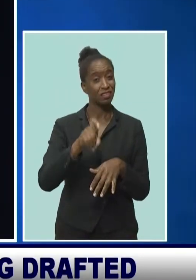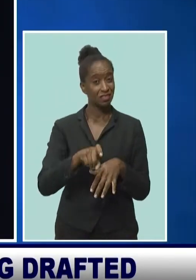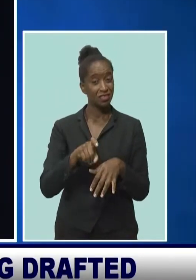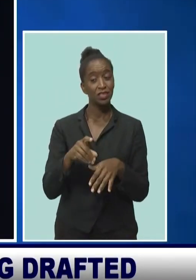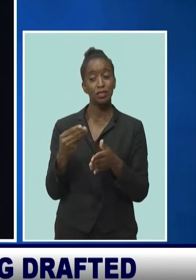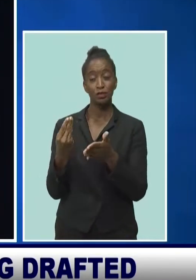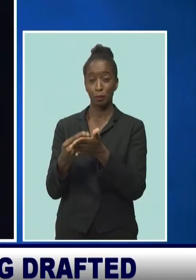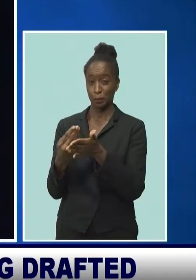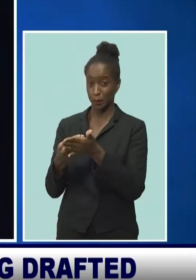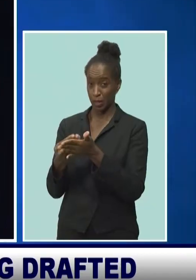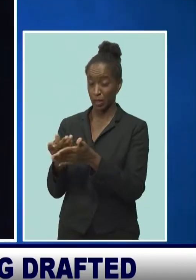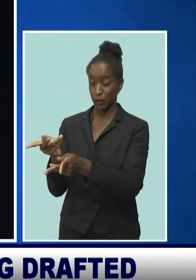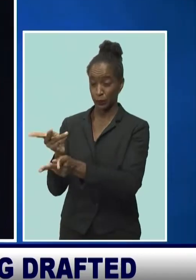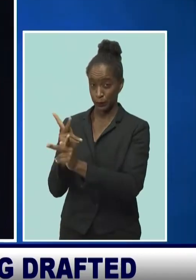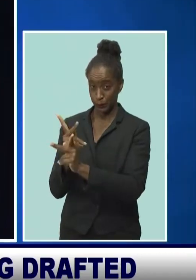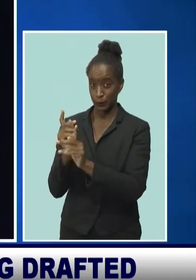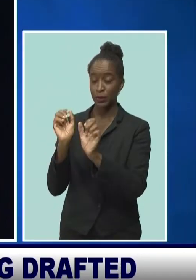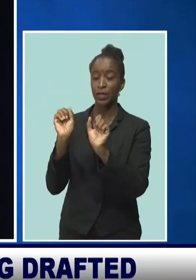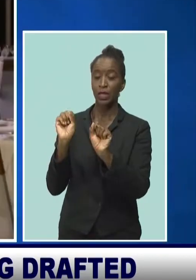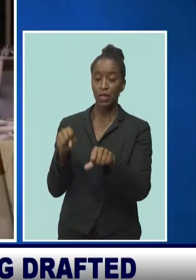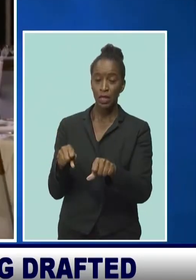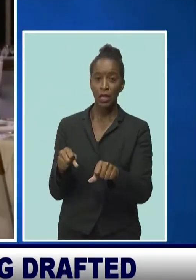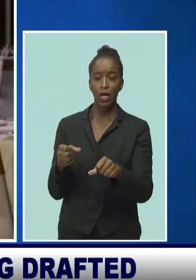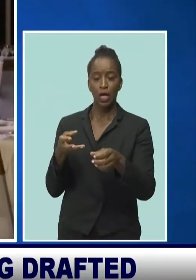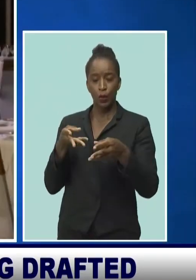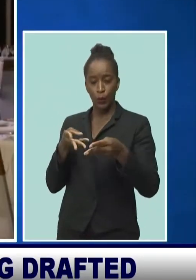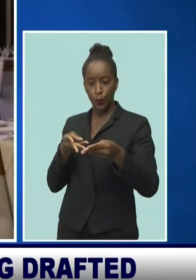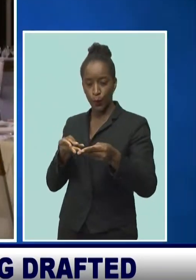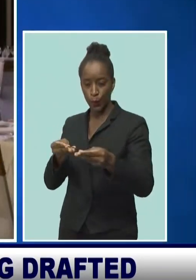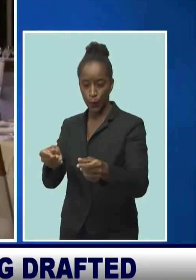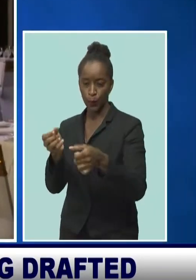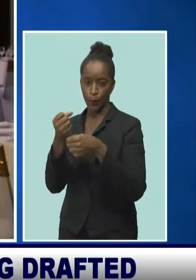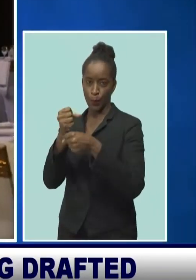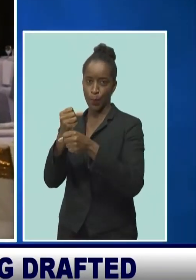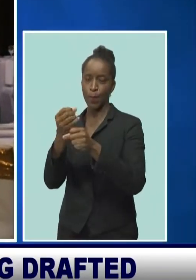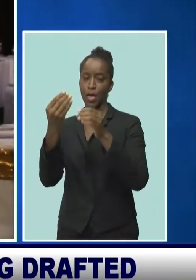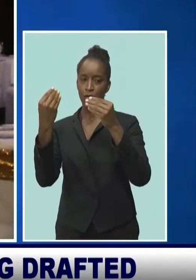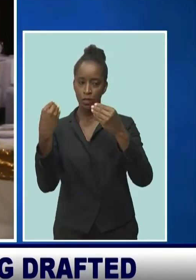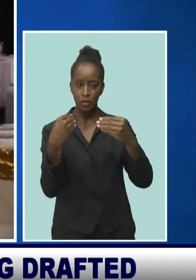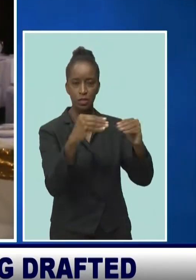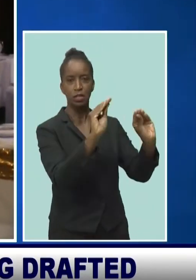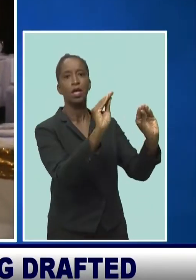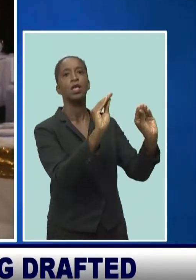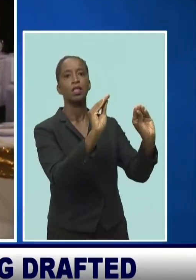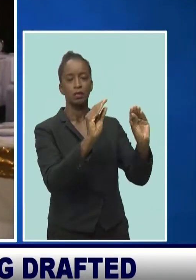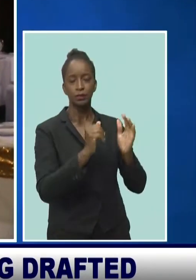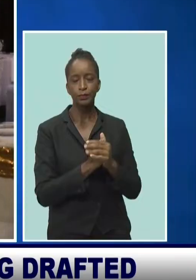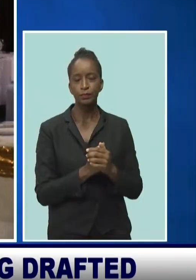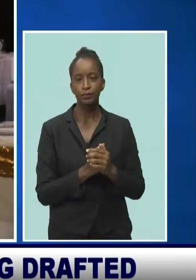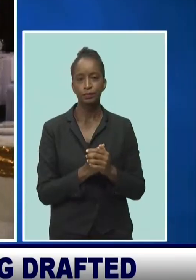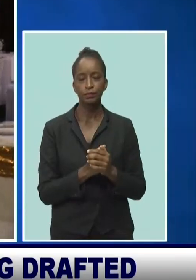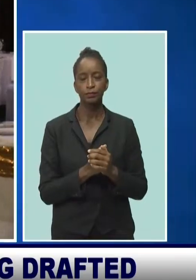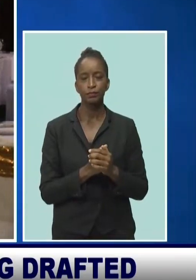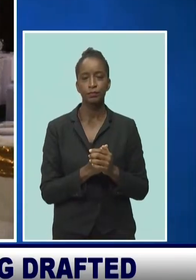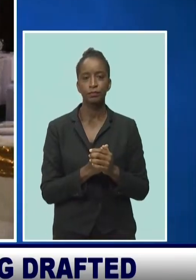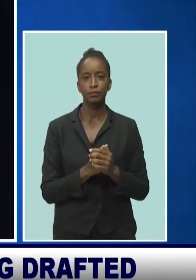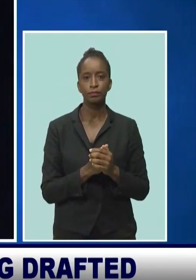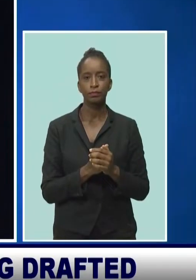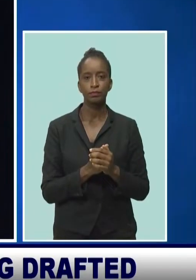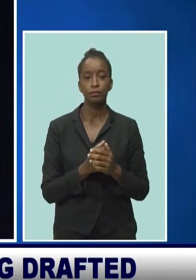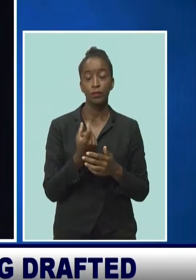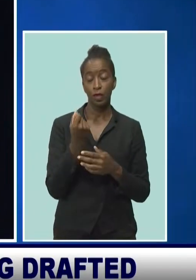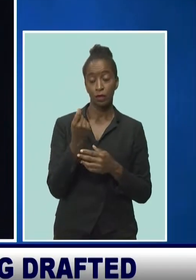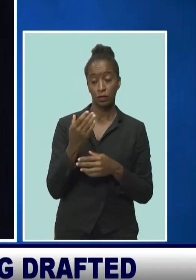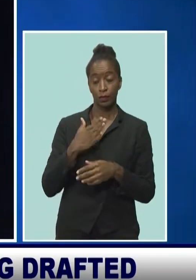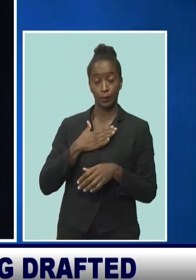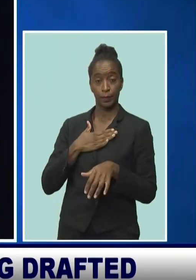fulfill large external orders readily and on time. There must be a synergistic relationship between MIST, my